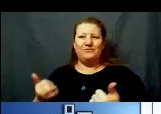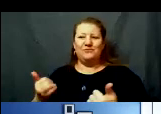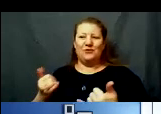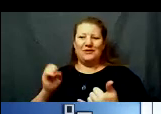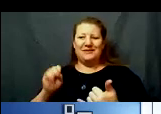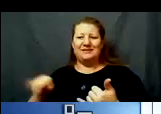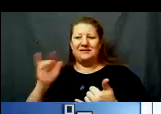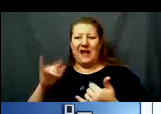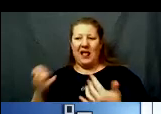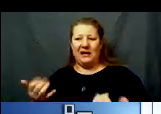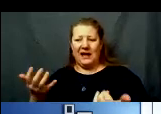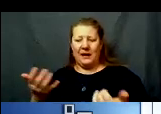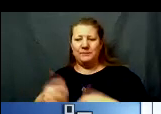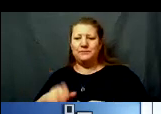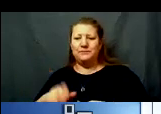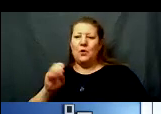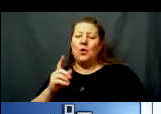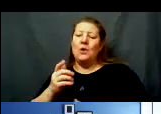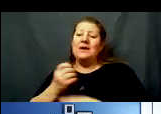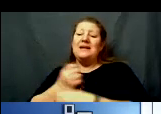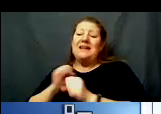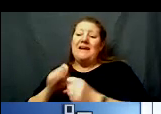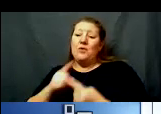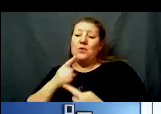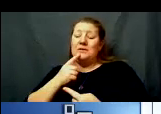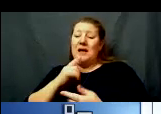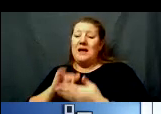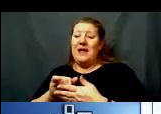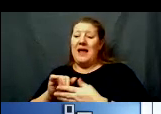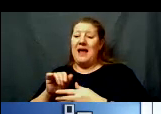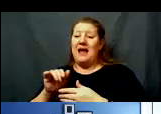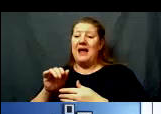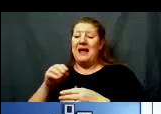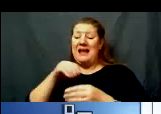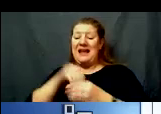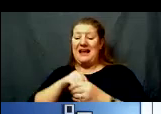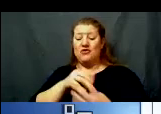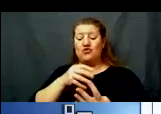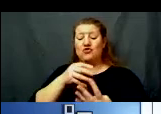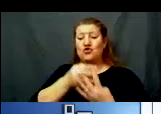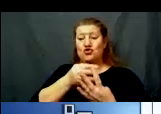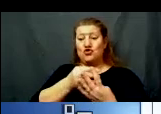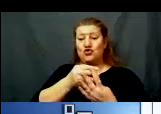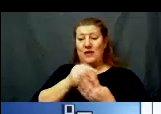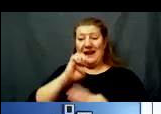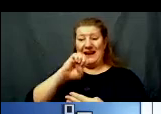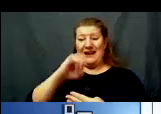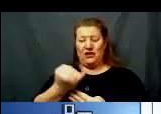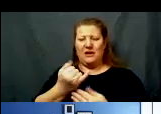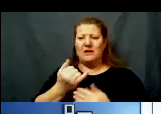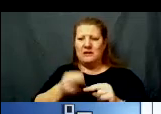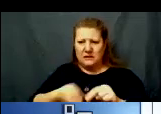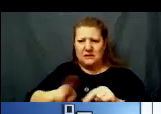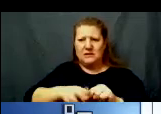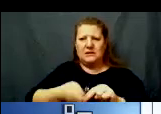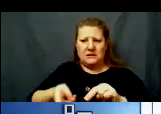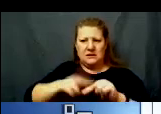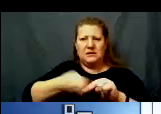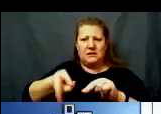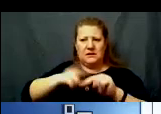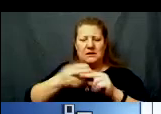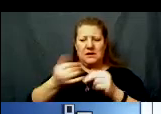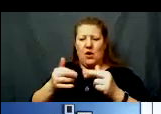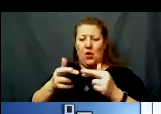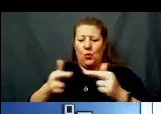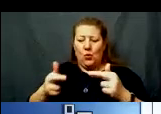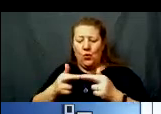I think it's safe to say that the movement for environmental justice in prisons is growing. It is local, it is regional, it is national, it is